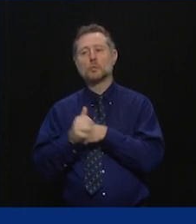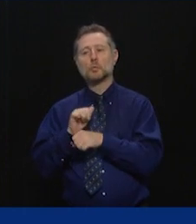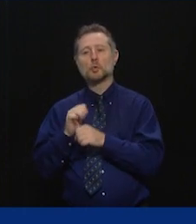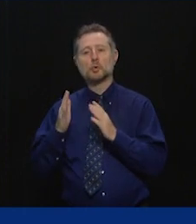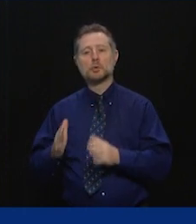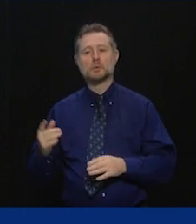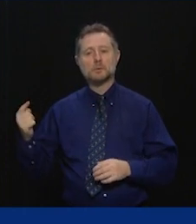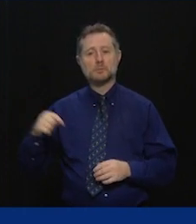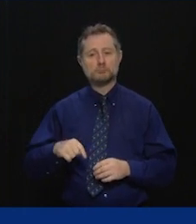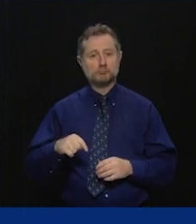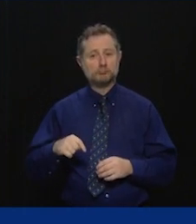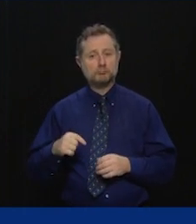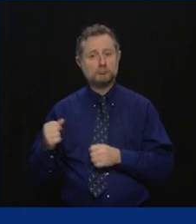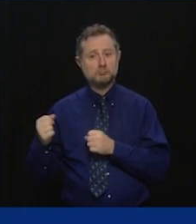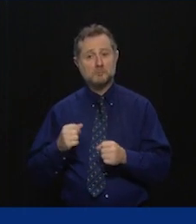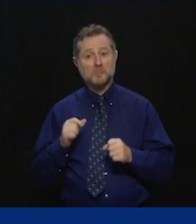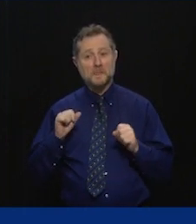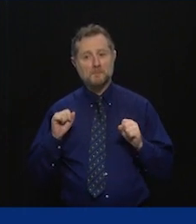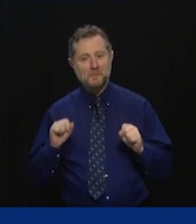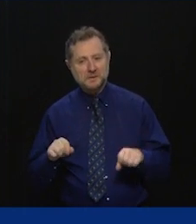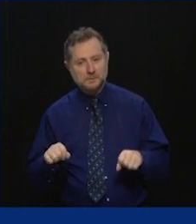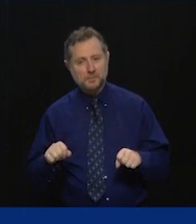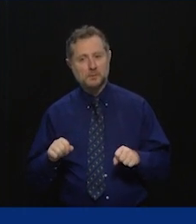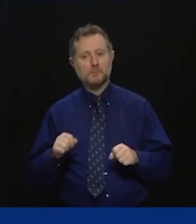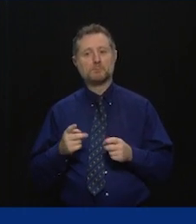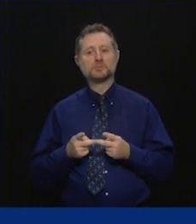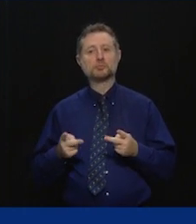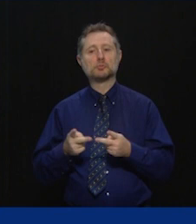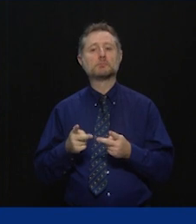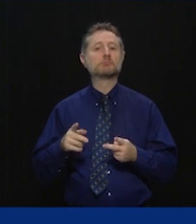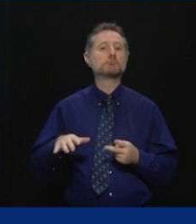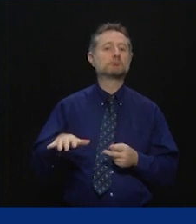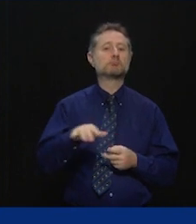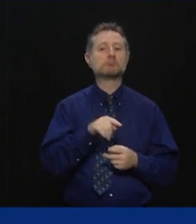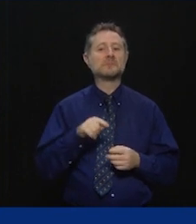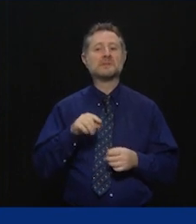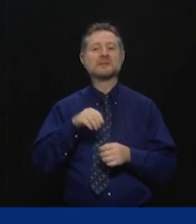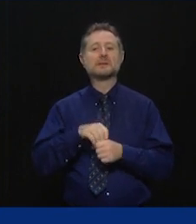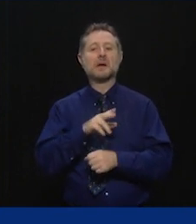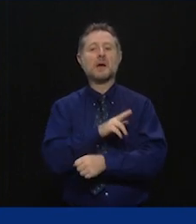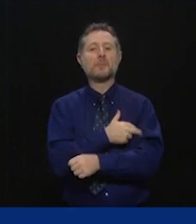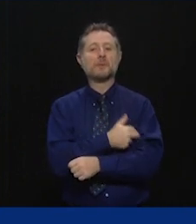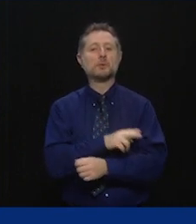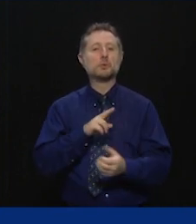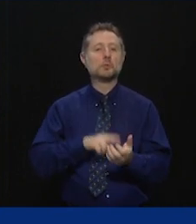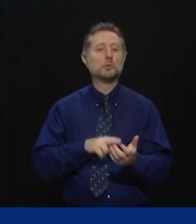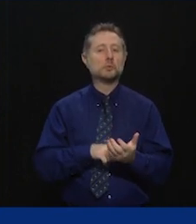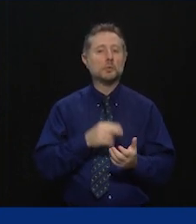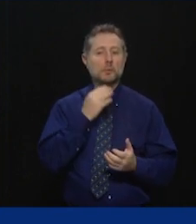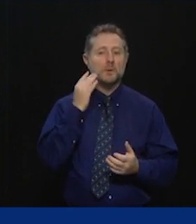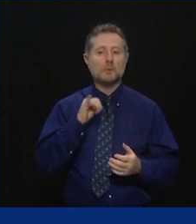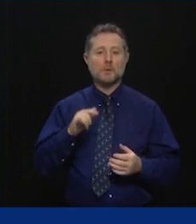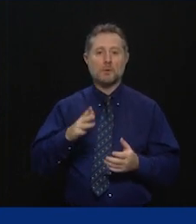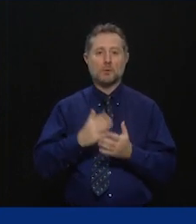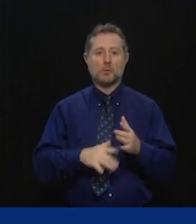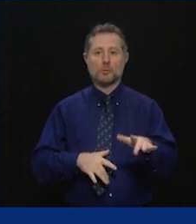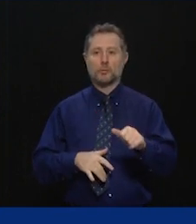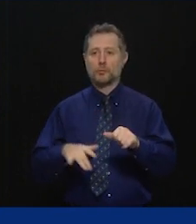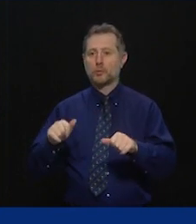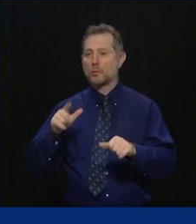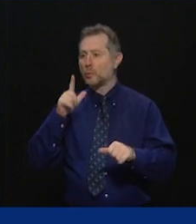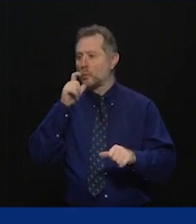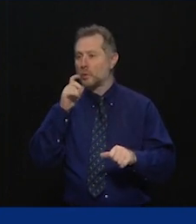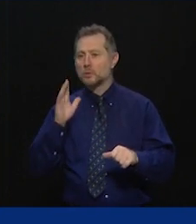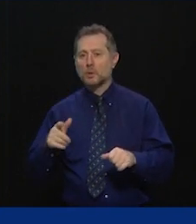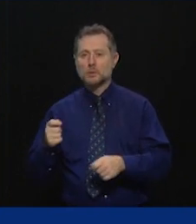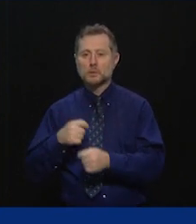anticipated slots that might be empty in hospitals and nursing homes. So what is that going to look like? Where are these replacement healthcare workers